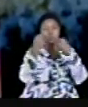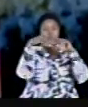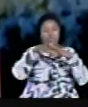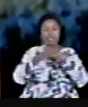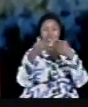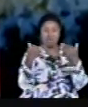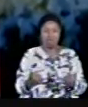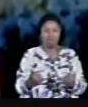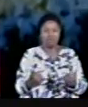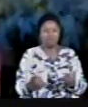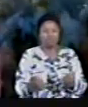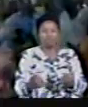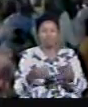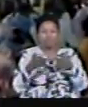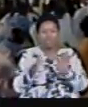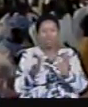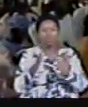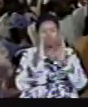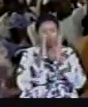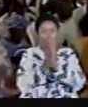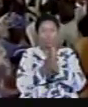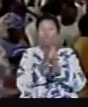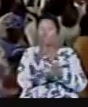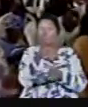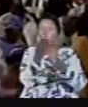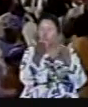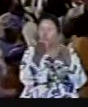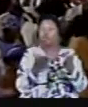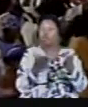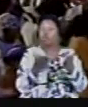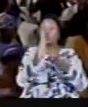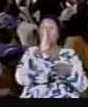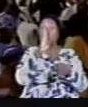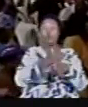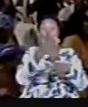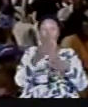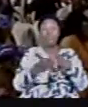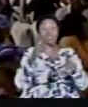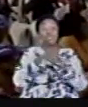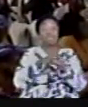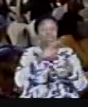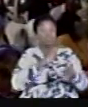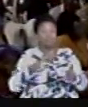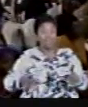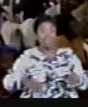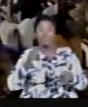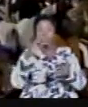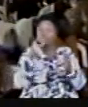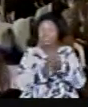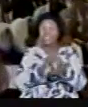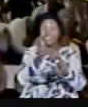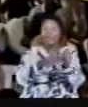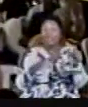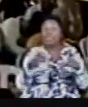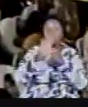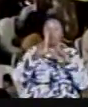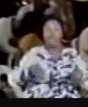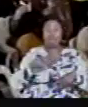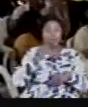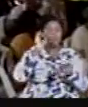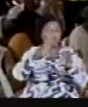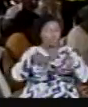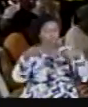and eyes closed. You want to be complete in Christ so that everything in your life will supply. But